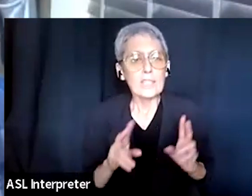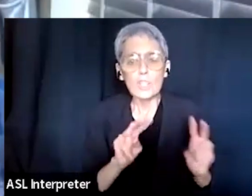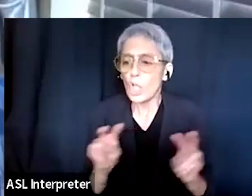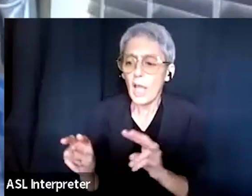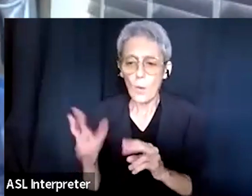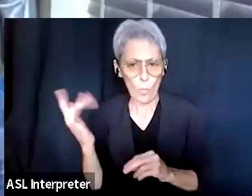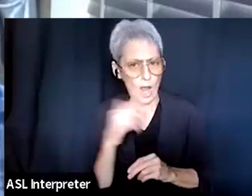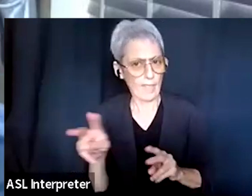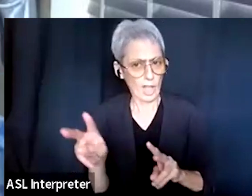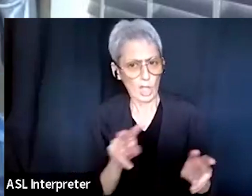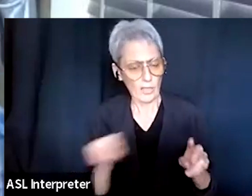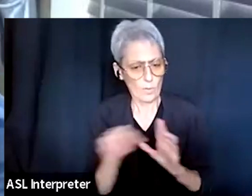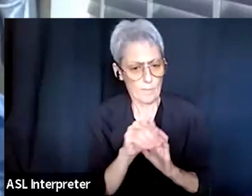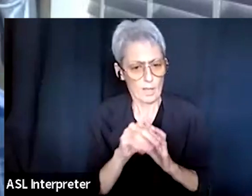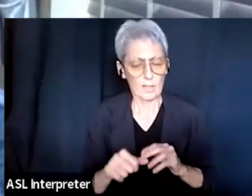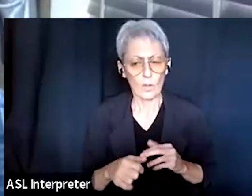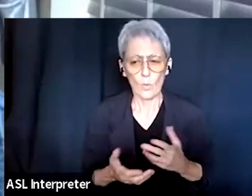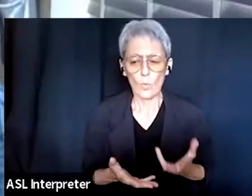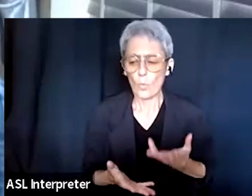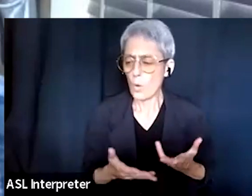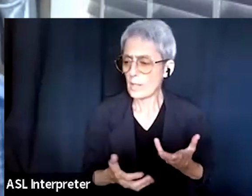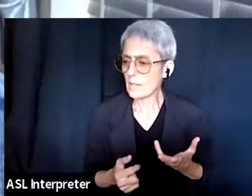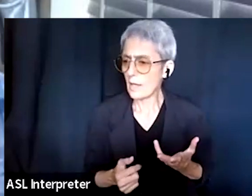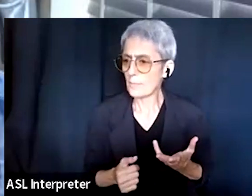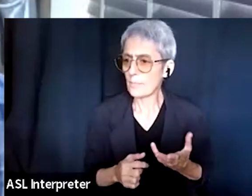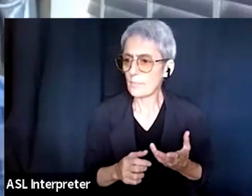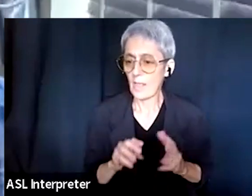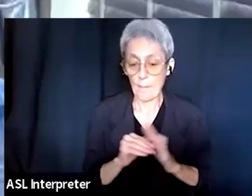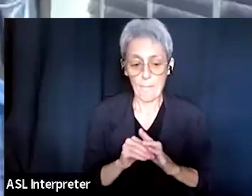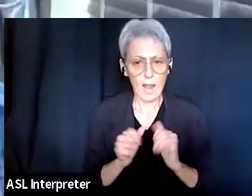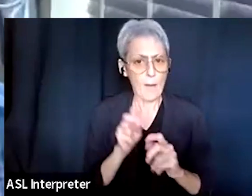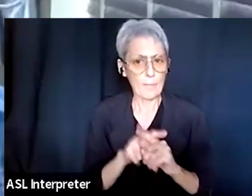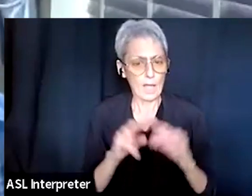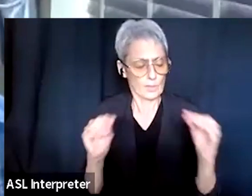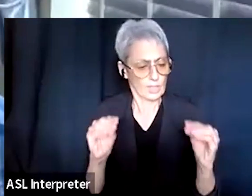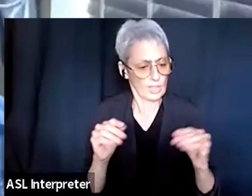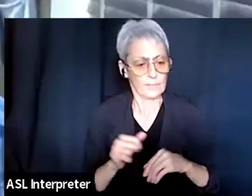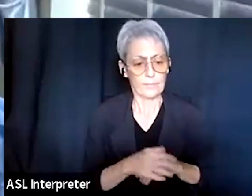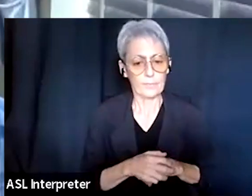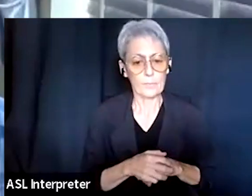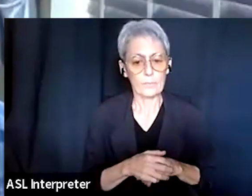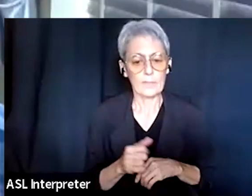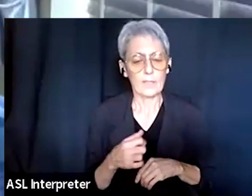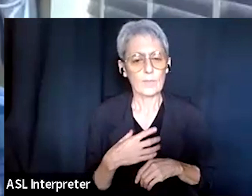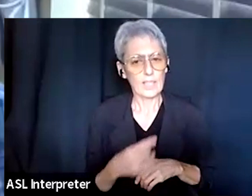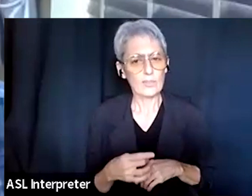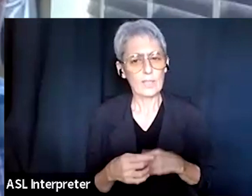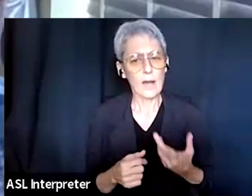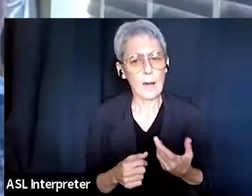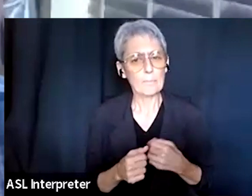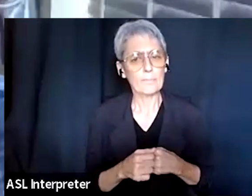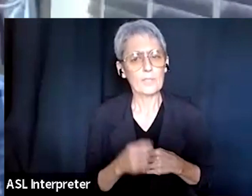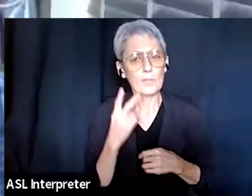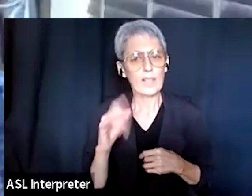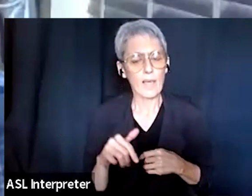what's the relevance of the model to teaching? So it was really interesting to see that. Of course,